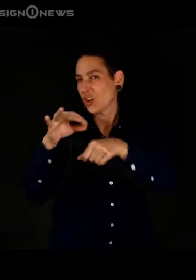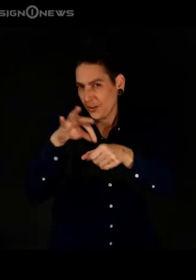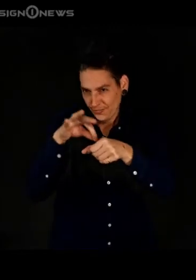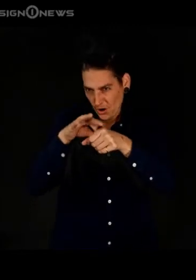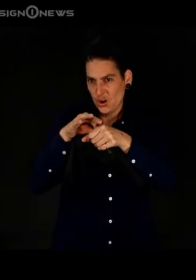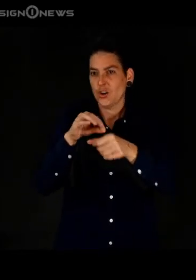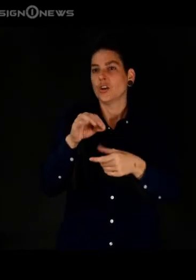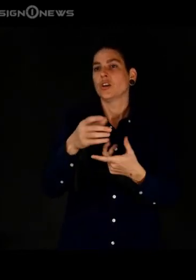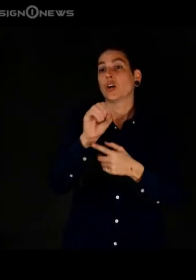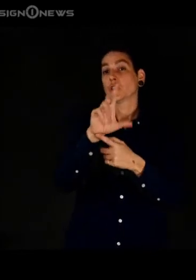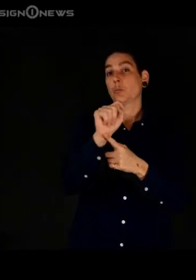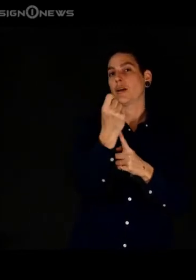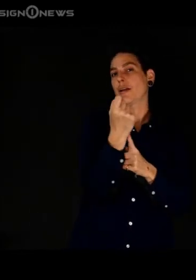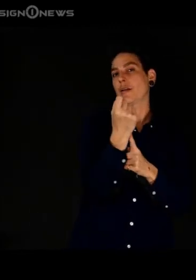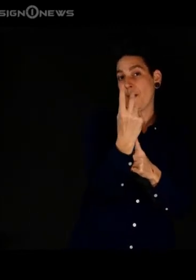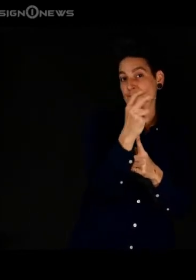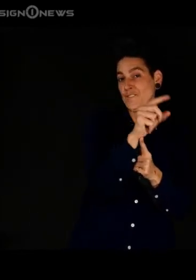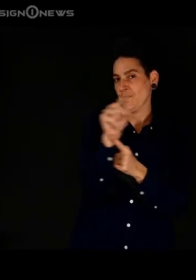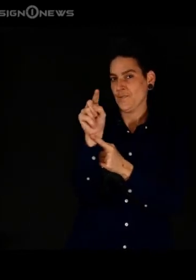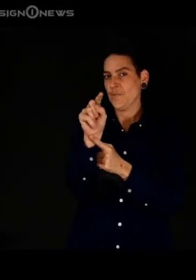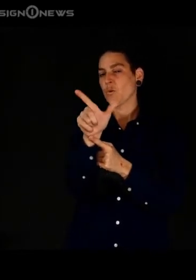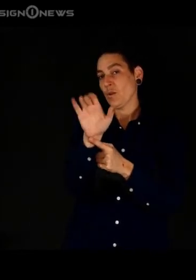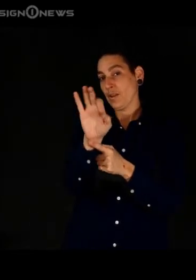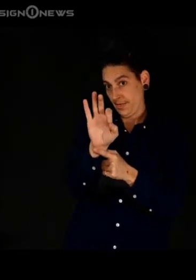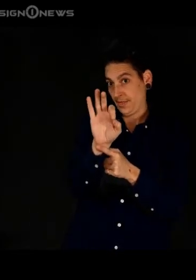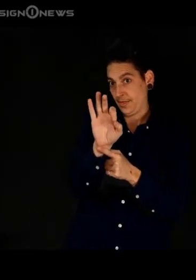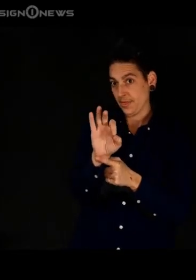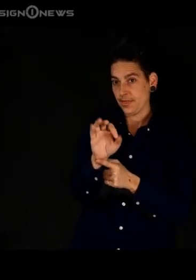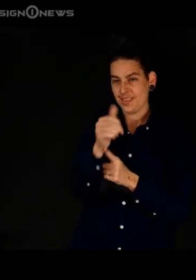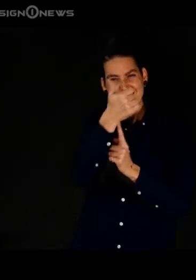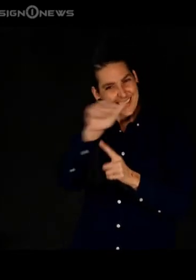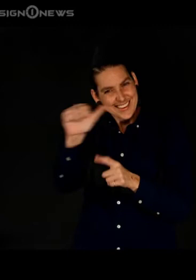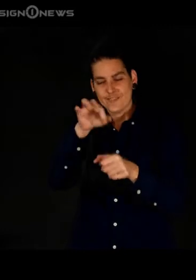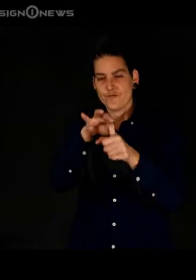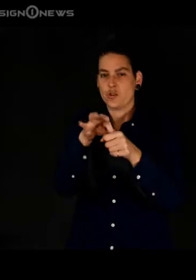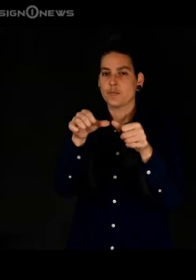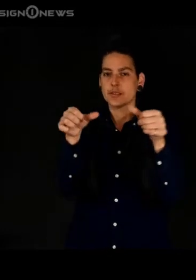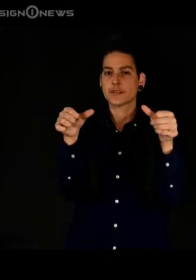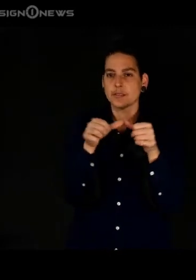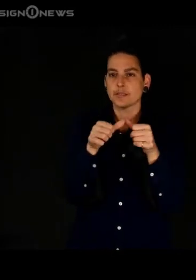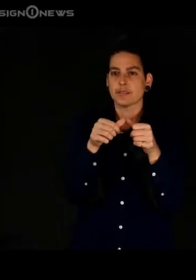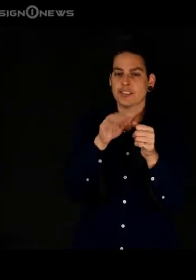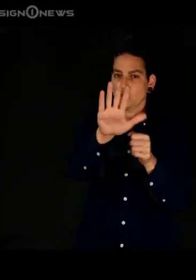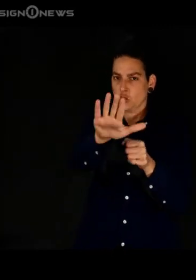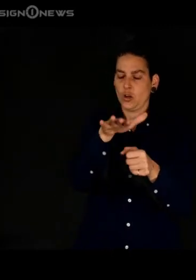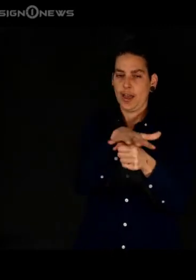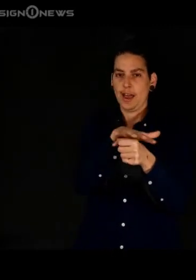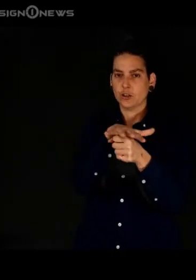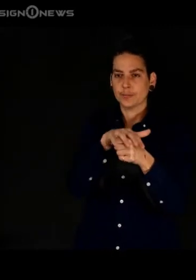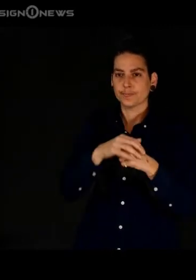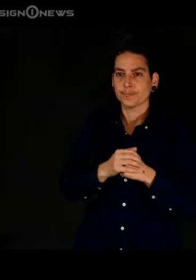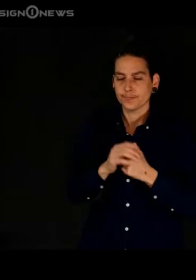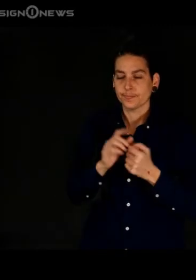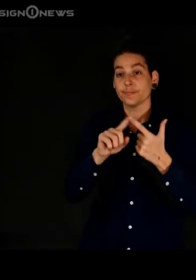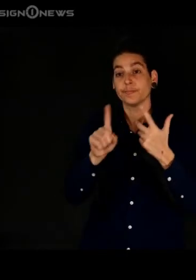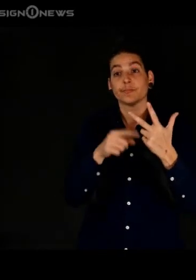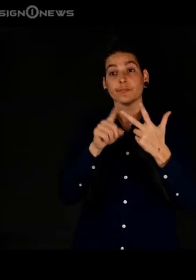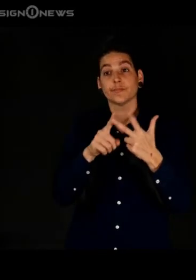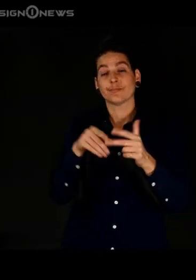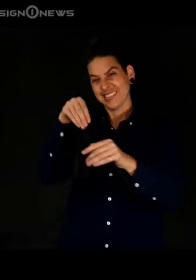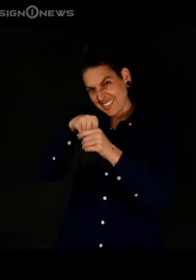through the 29th at any polling place in your county, in person at